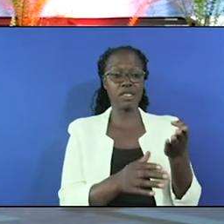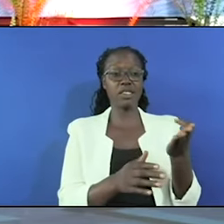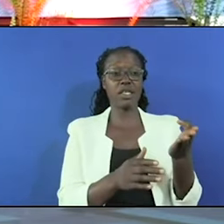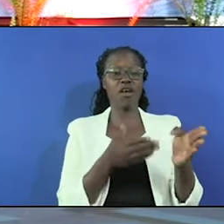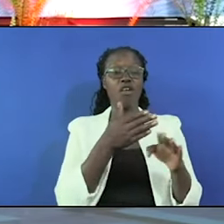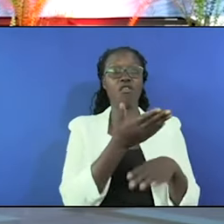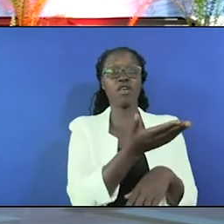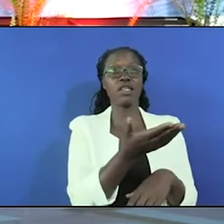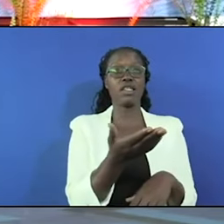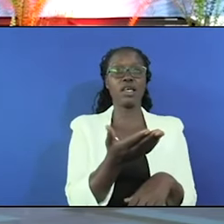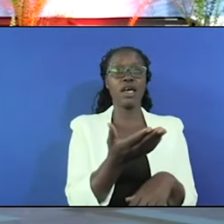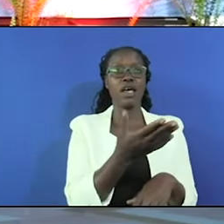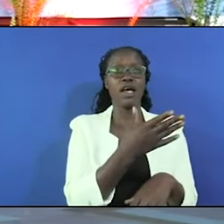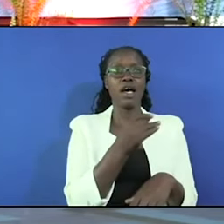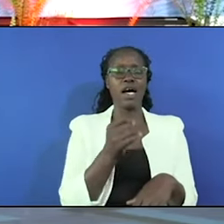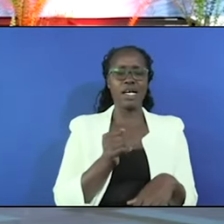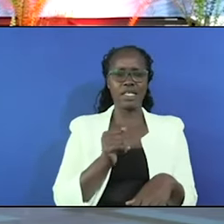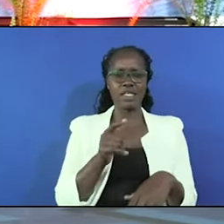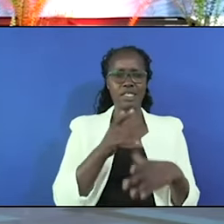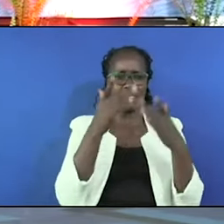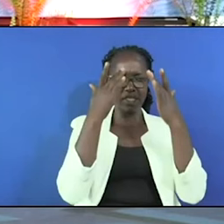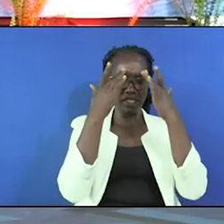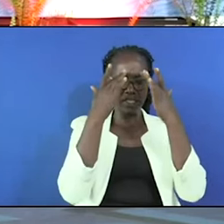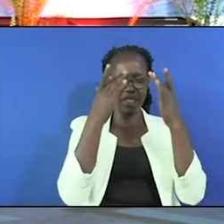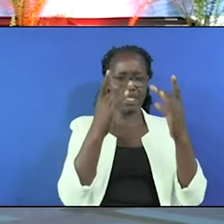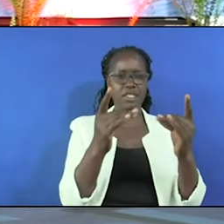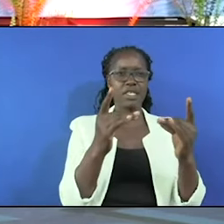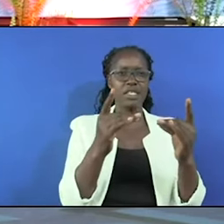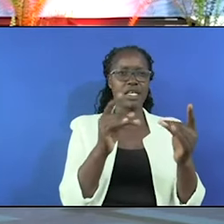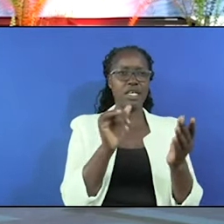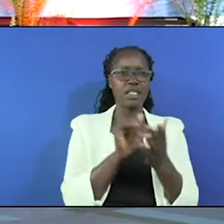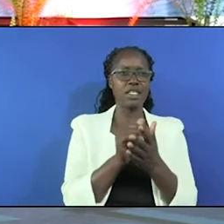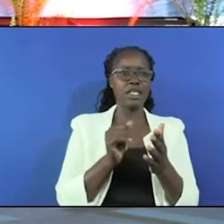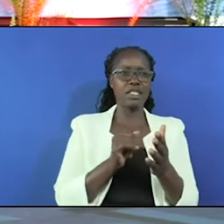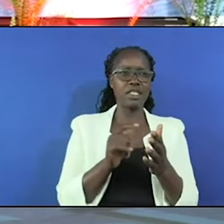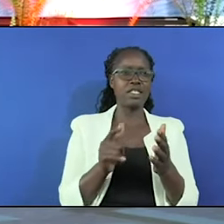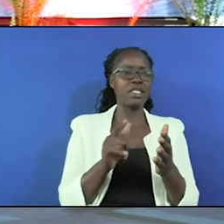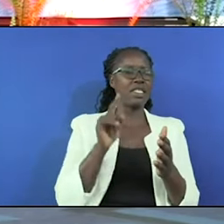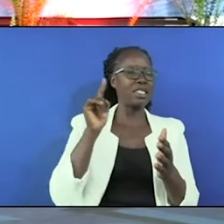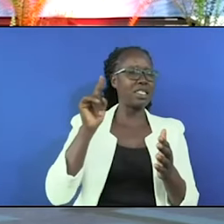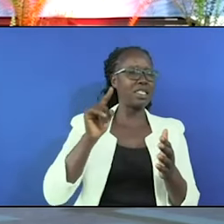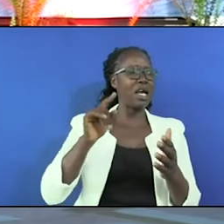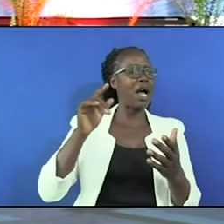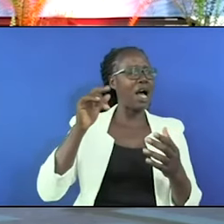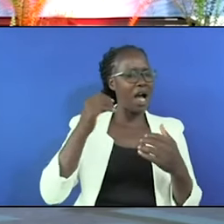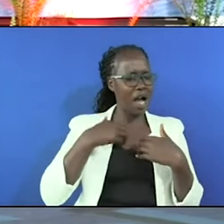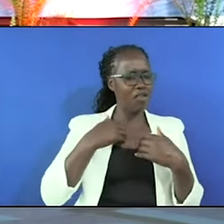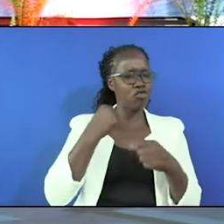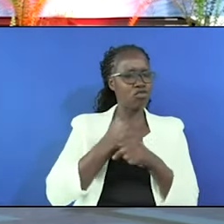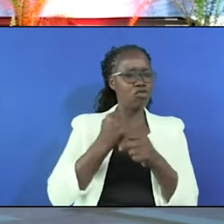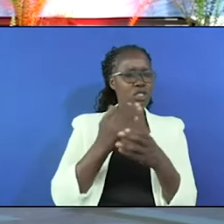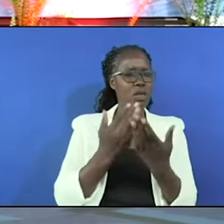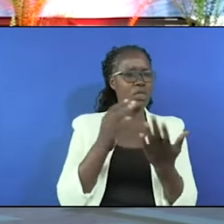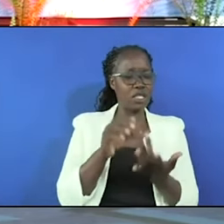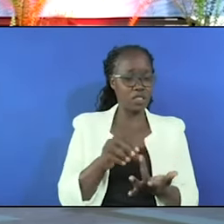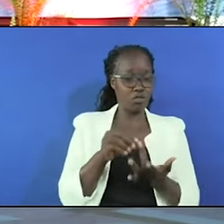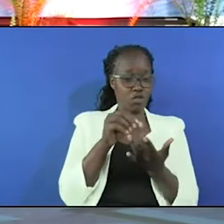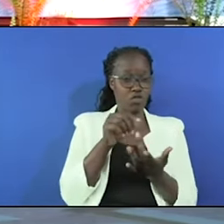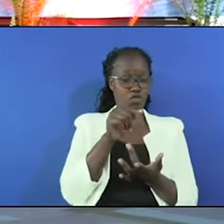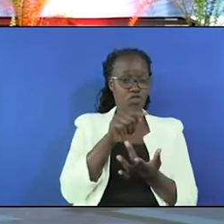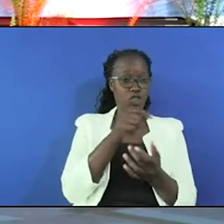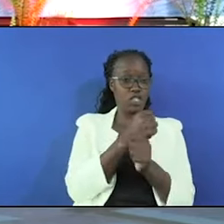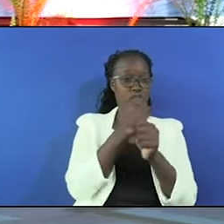over there, and she decided that she is coming to do something special for